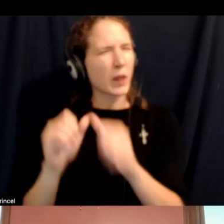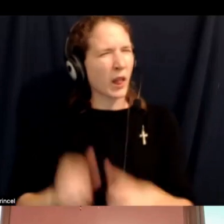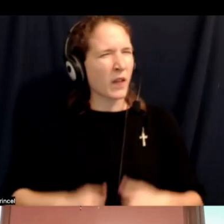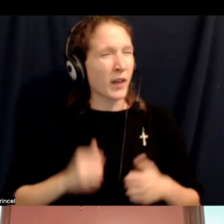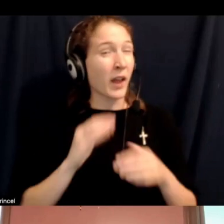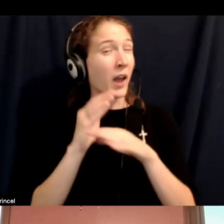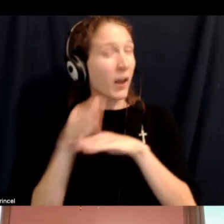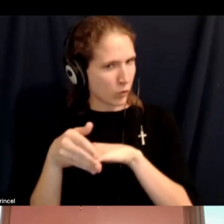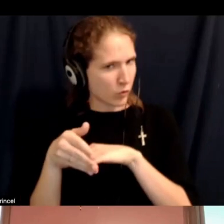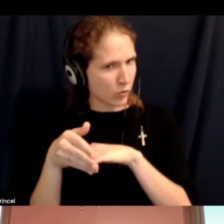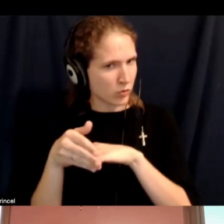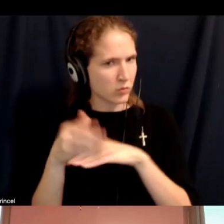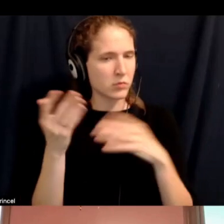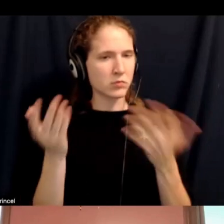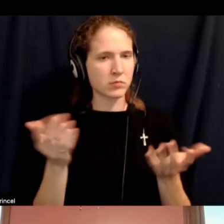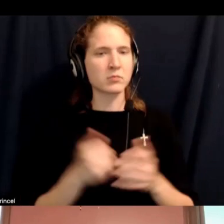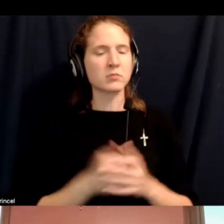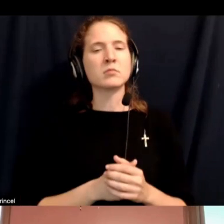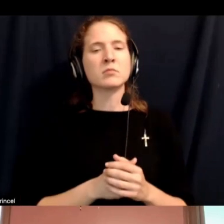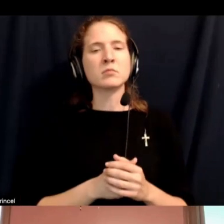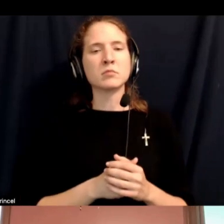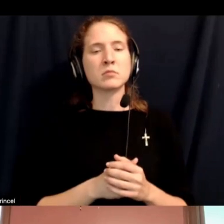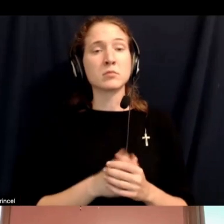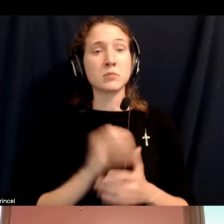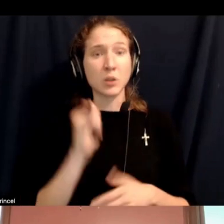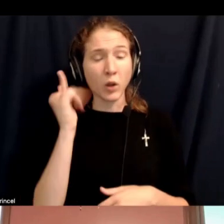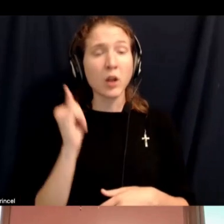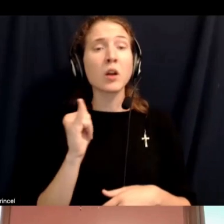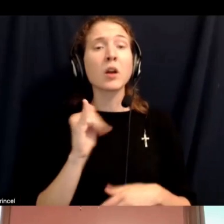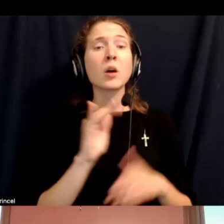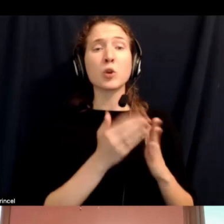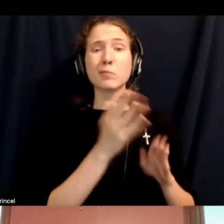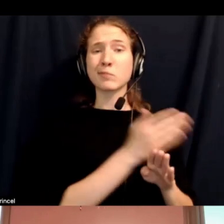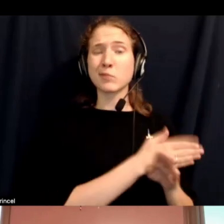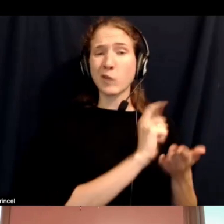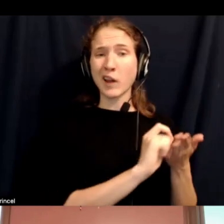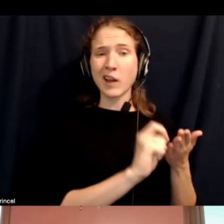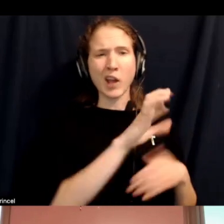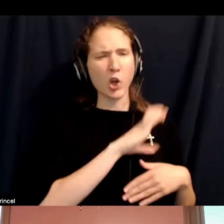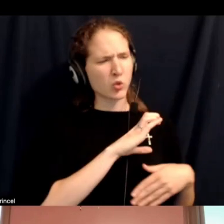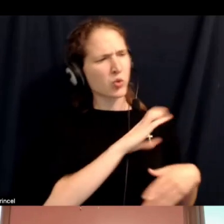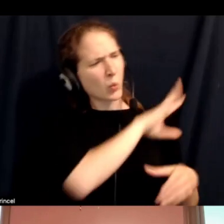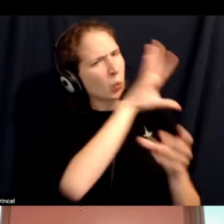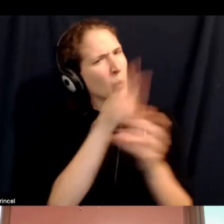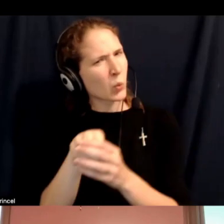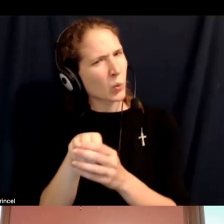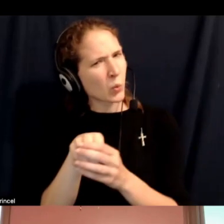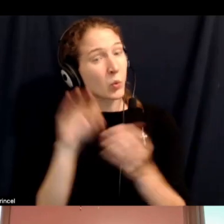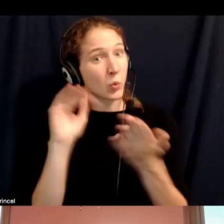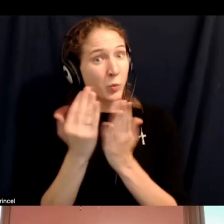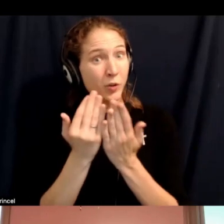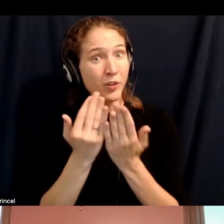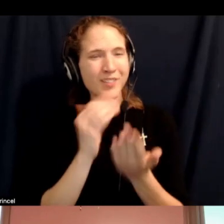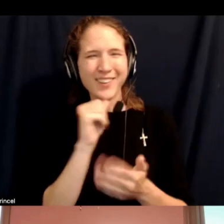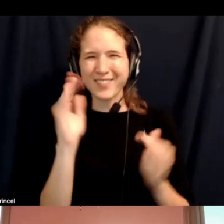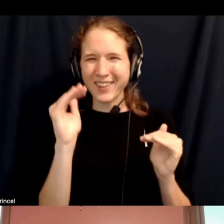have taken up characters from previous books, again, that I didn't expect to. So Fenno